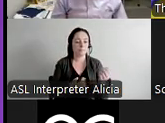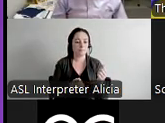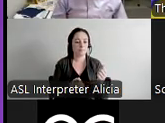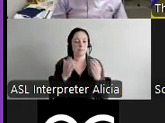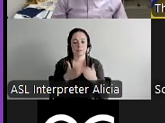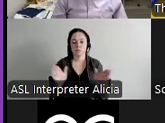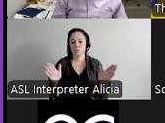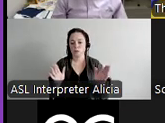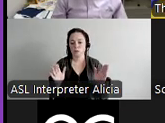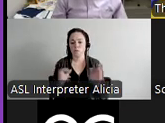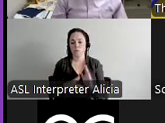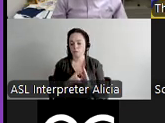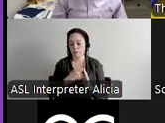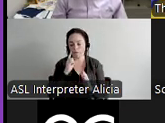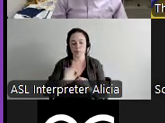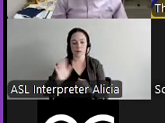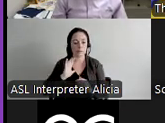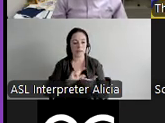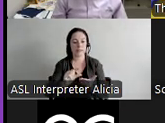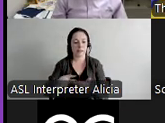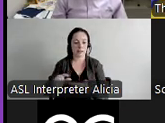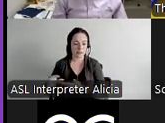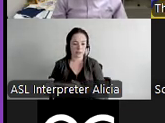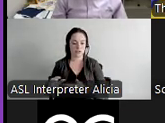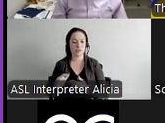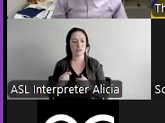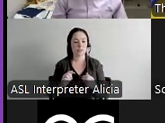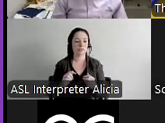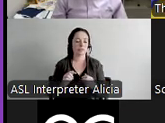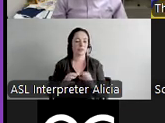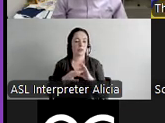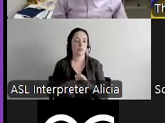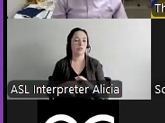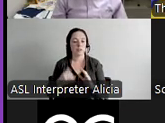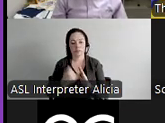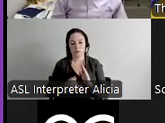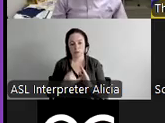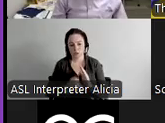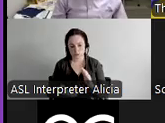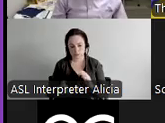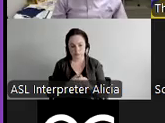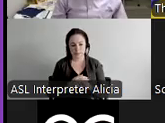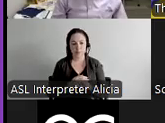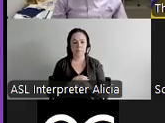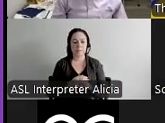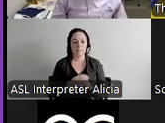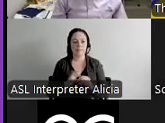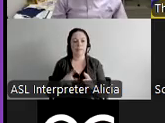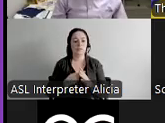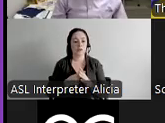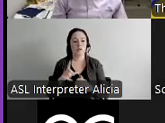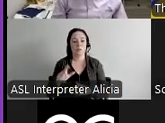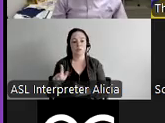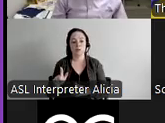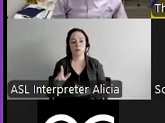general overview on past allocations of percent for the arts. So we've had, starting in fiscal year